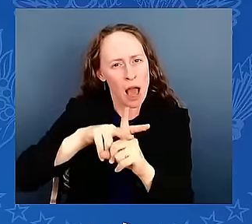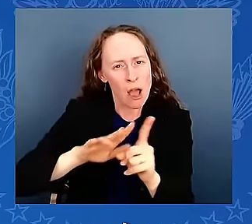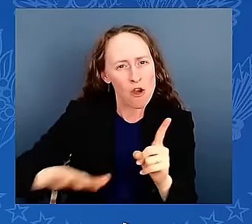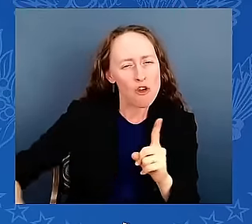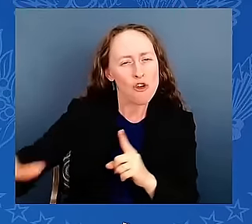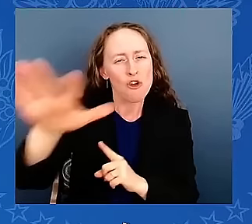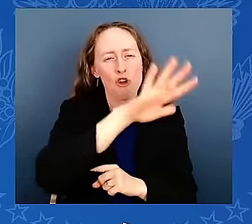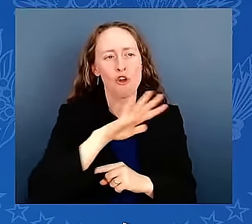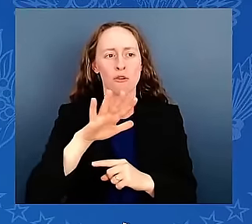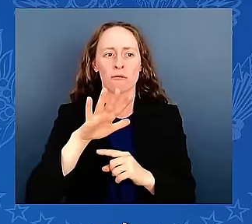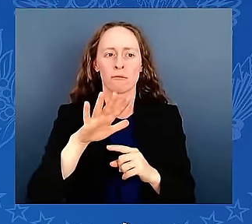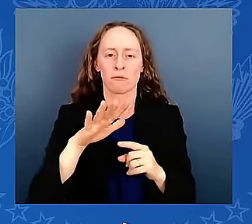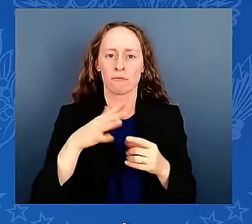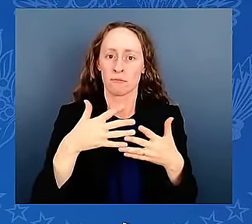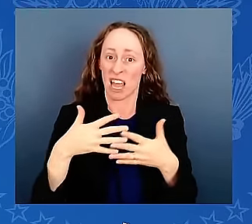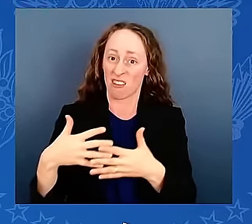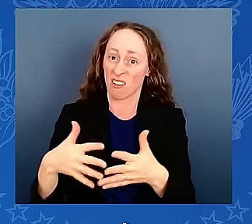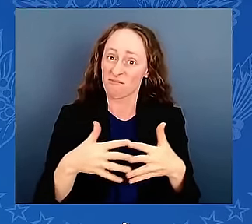not a fictional